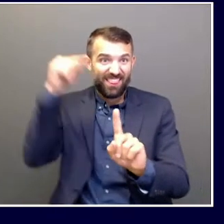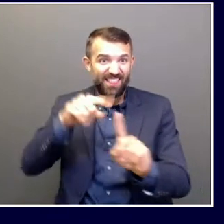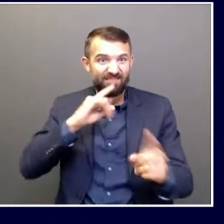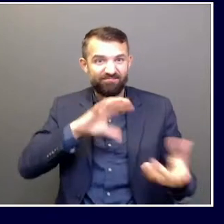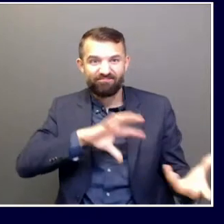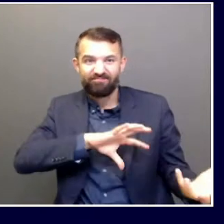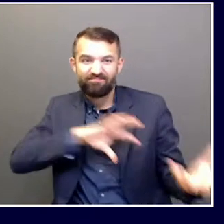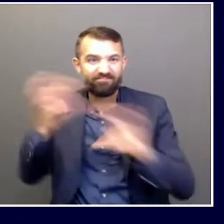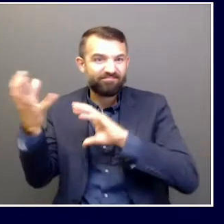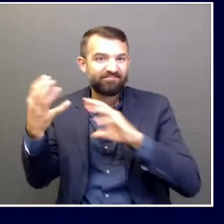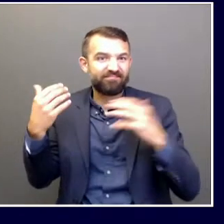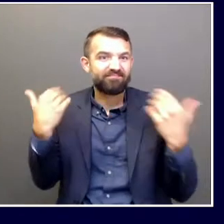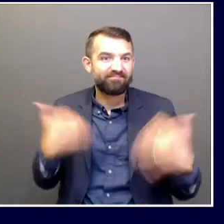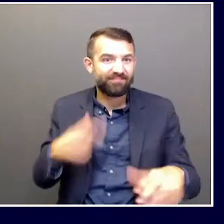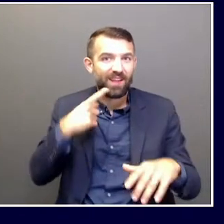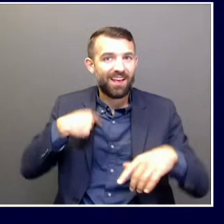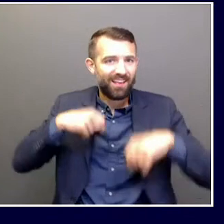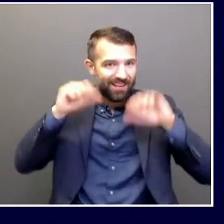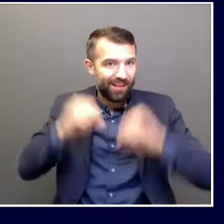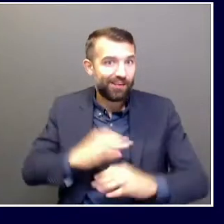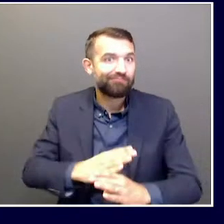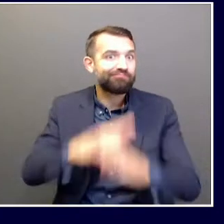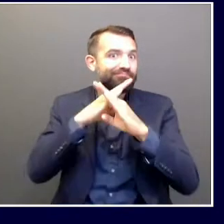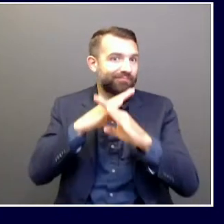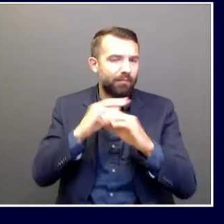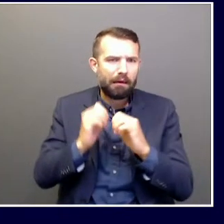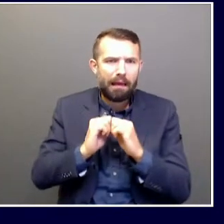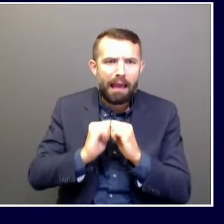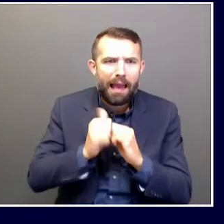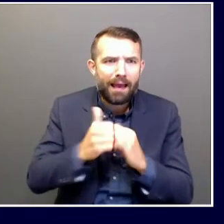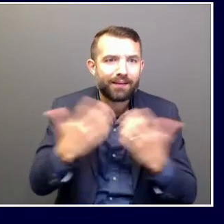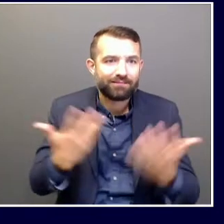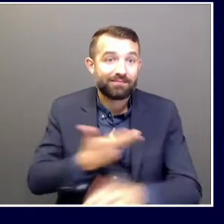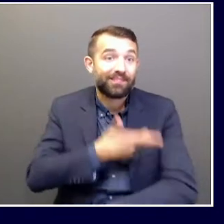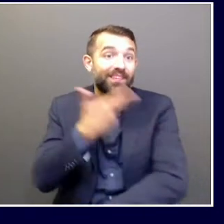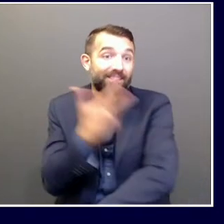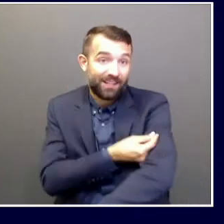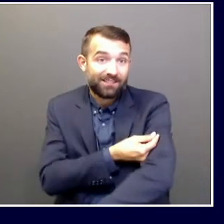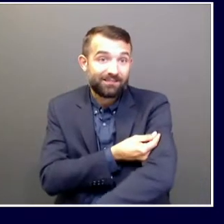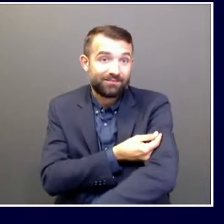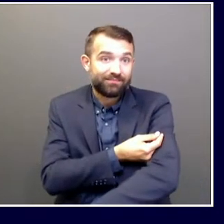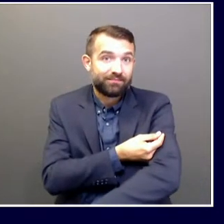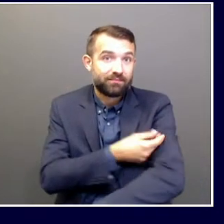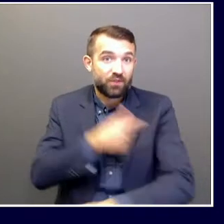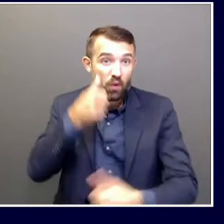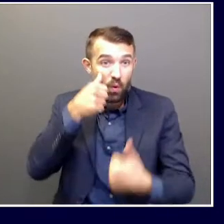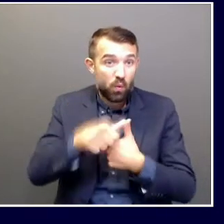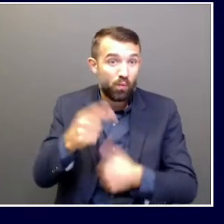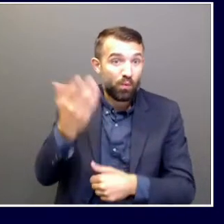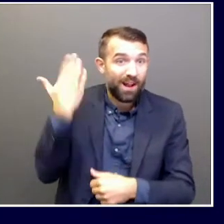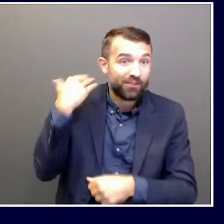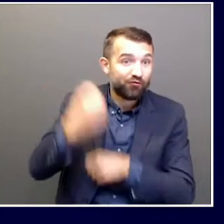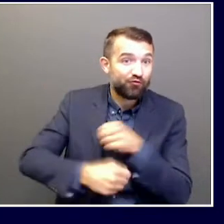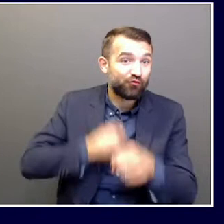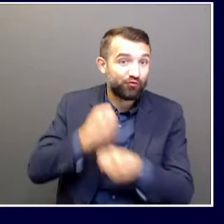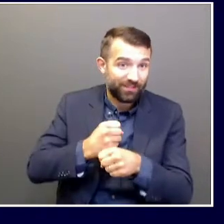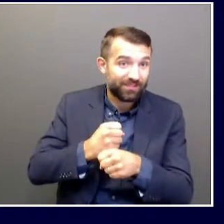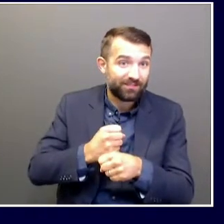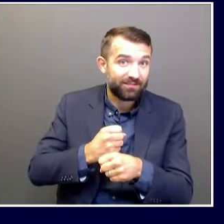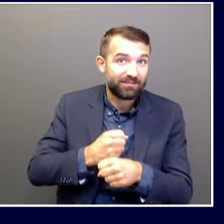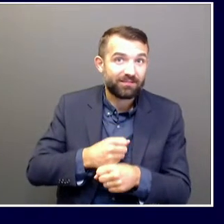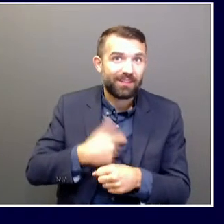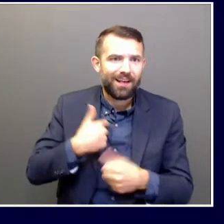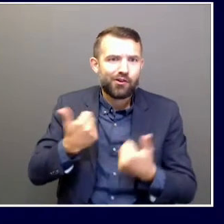I remember, and you'll remember, a year ago, we were working hard to contain the virus. We had